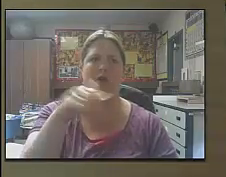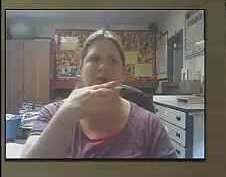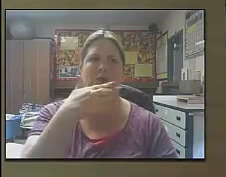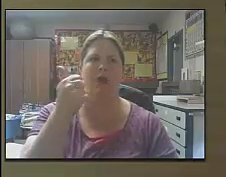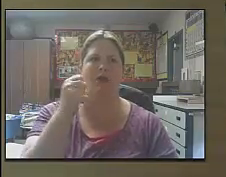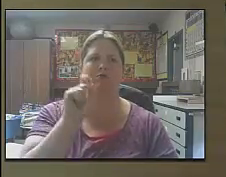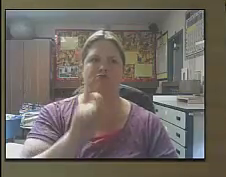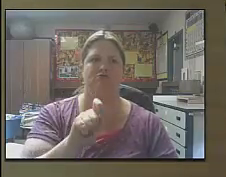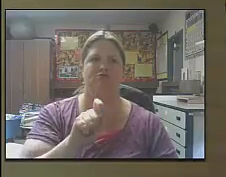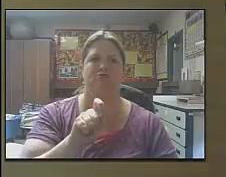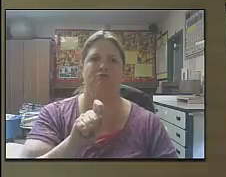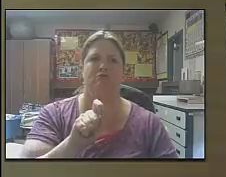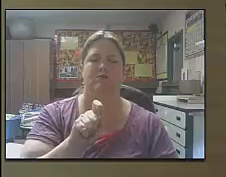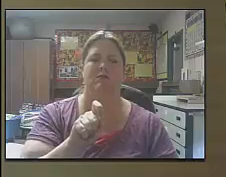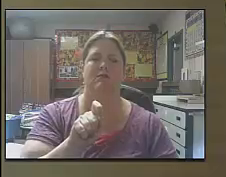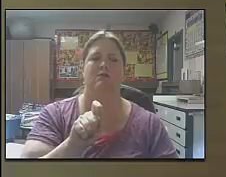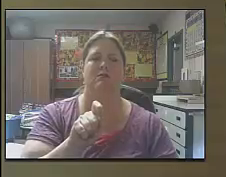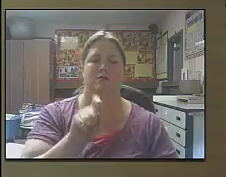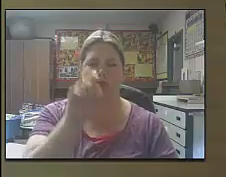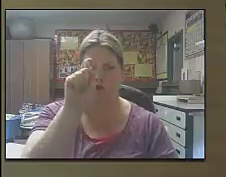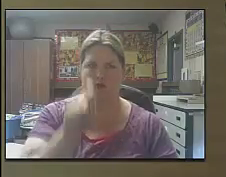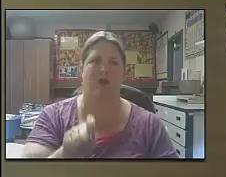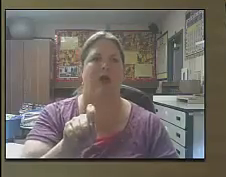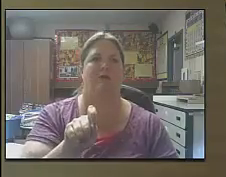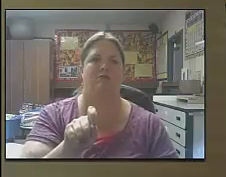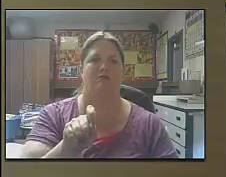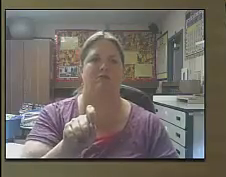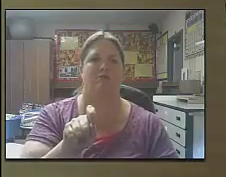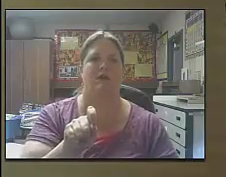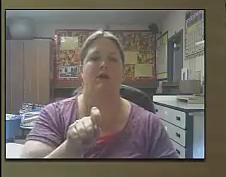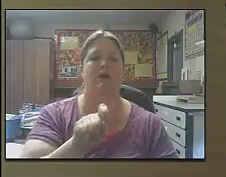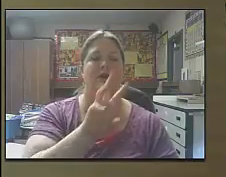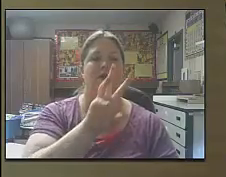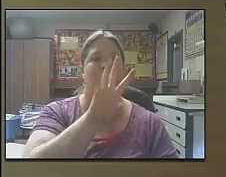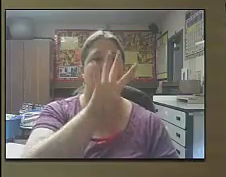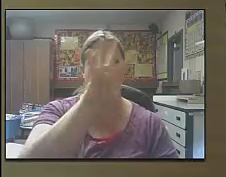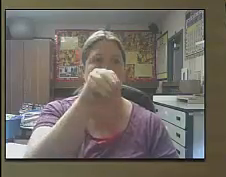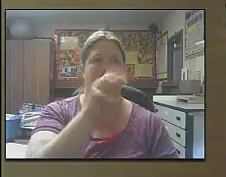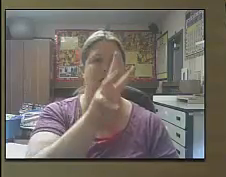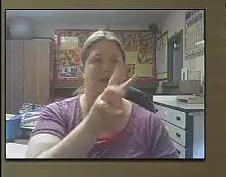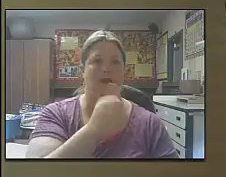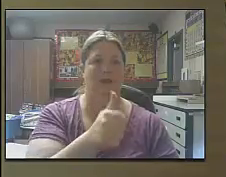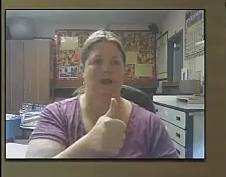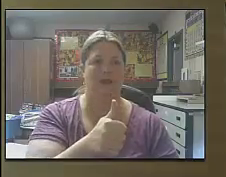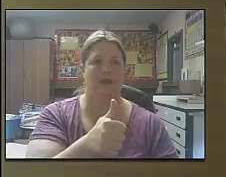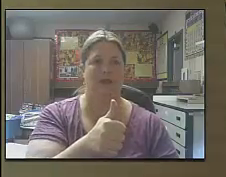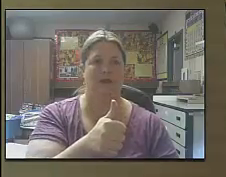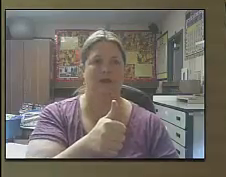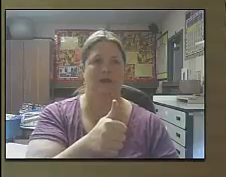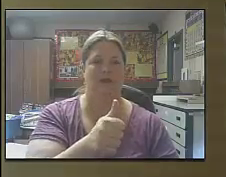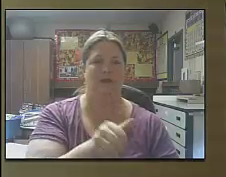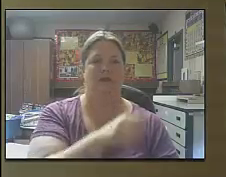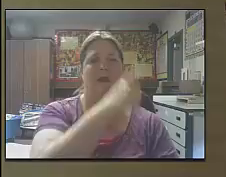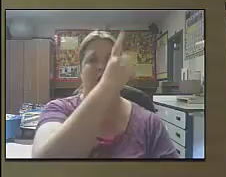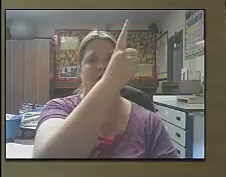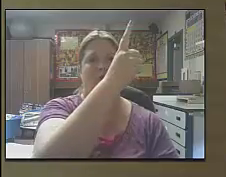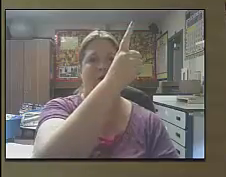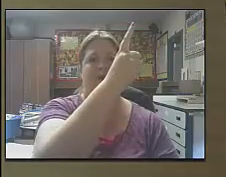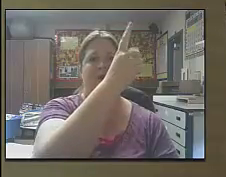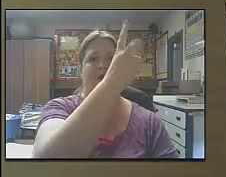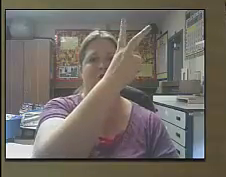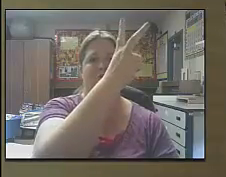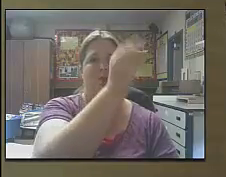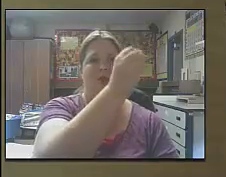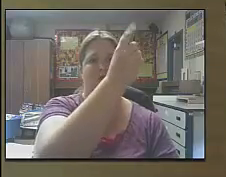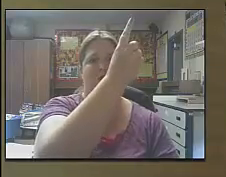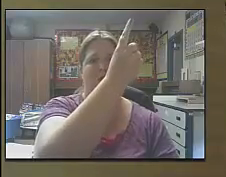straight across, and as I hit the decimal, I go ahead and put it in. 4 plus 6 is 10. Carry the 1. 2